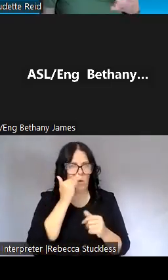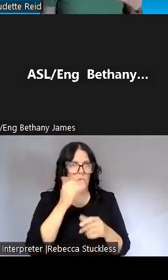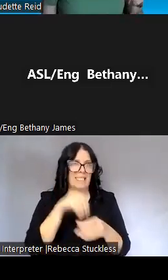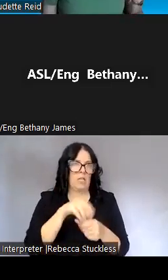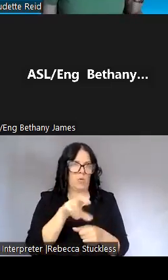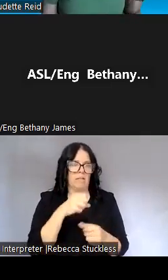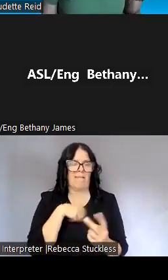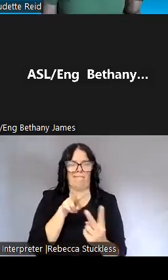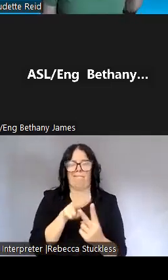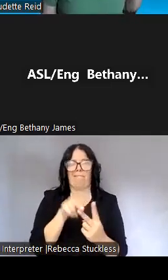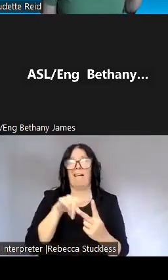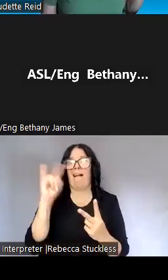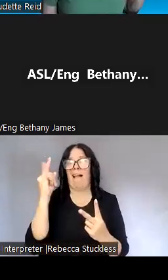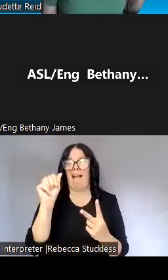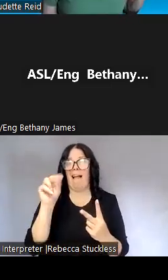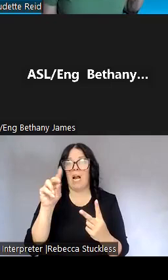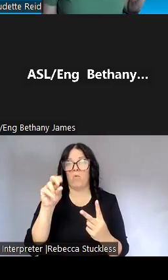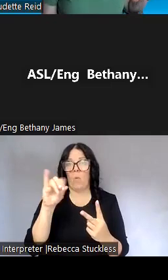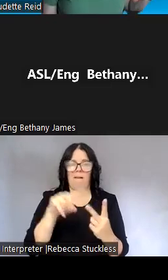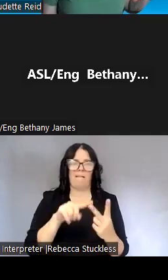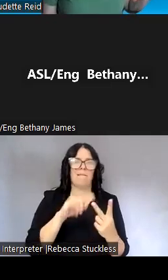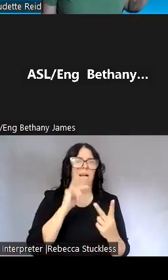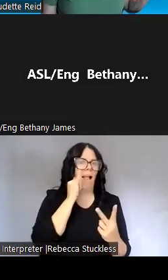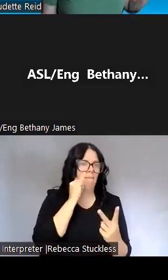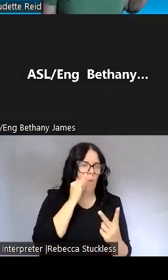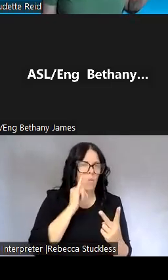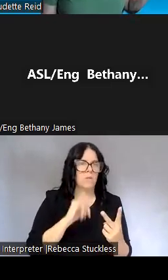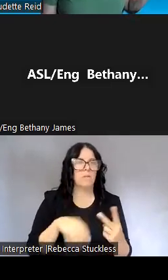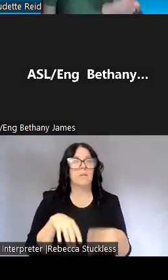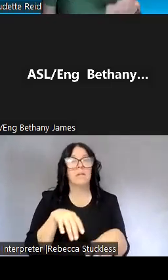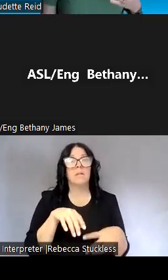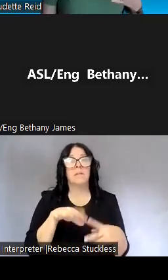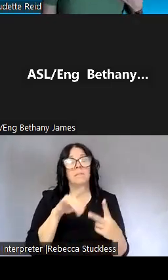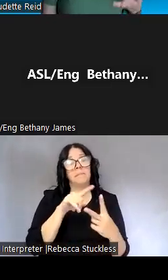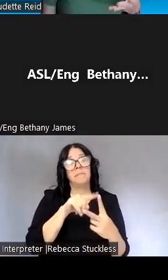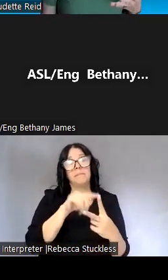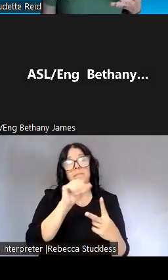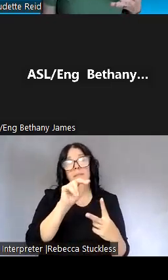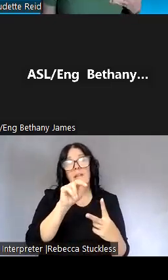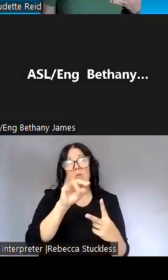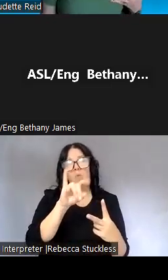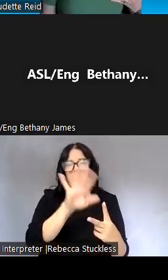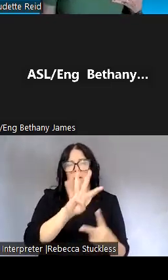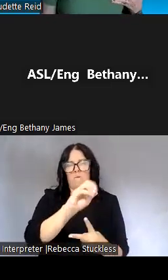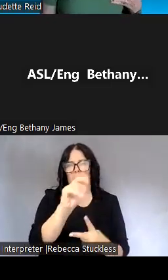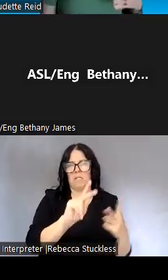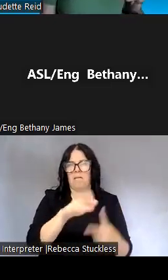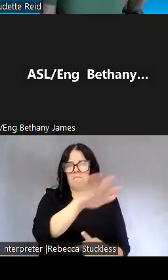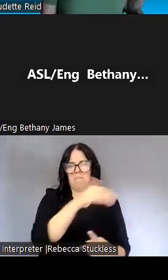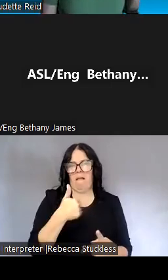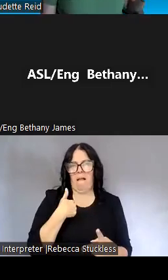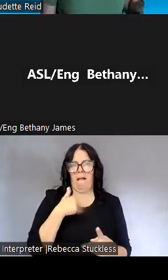iPhones and Androids. And Android is about 40% of the market share. iPhone is about 60.